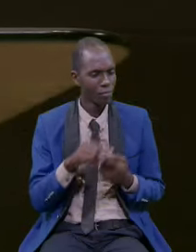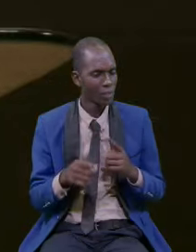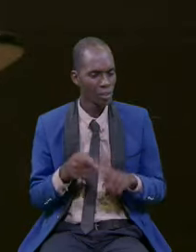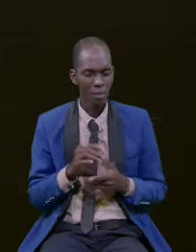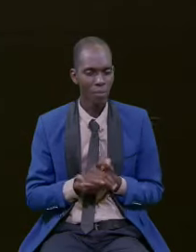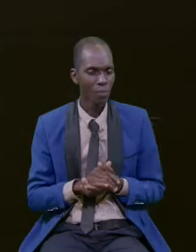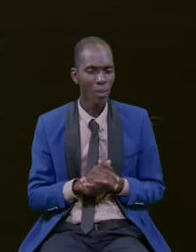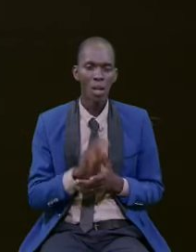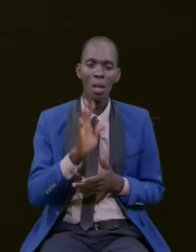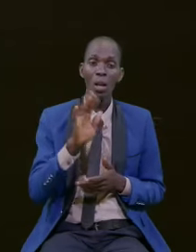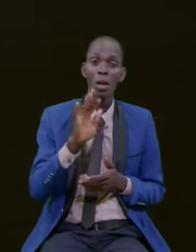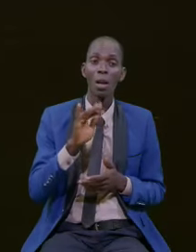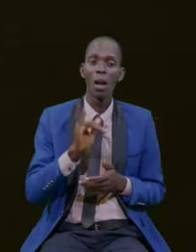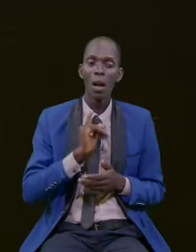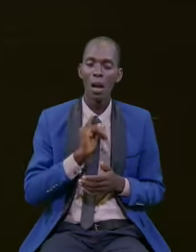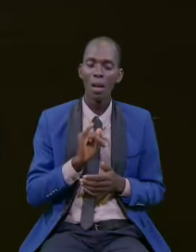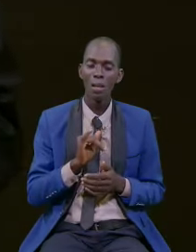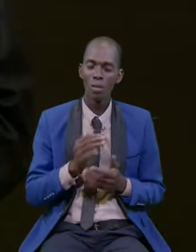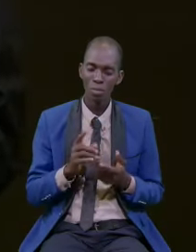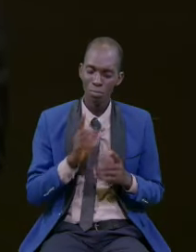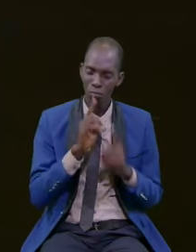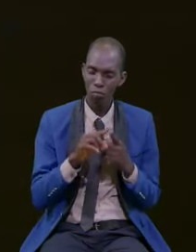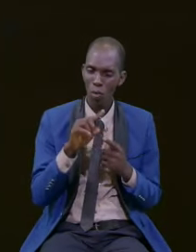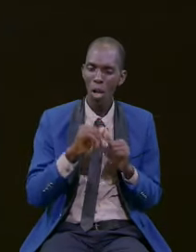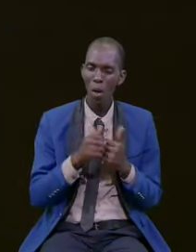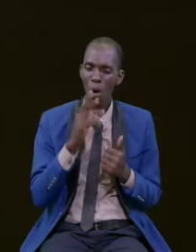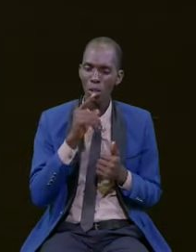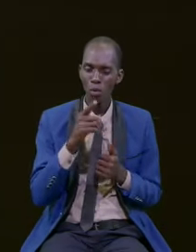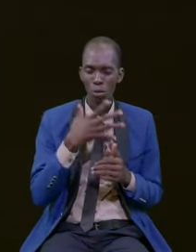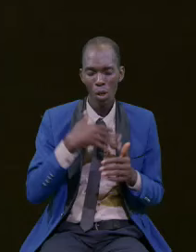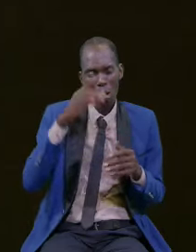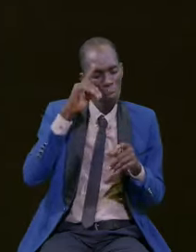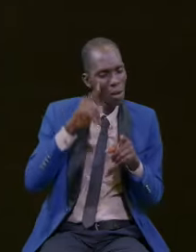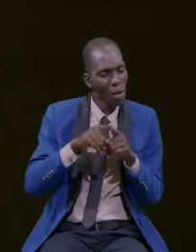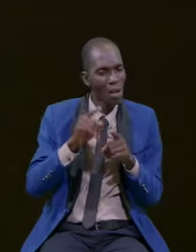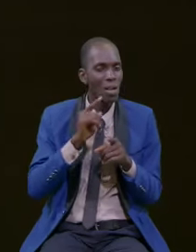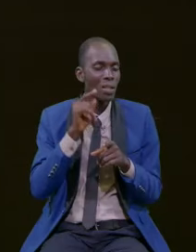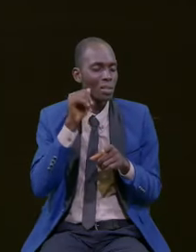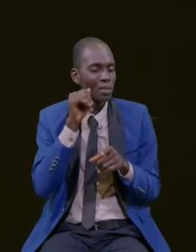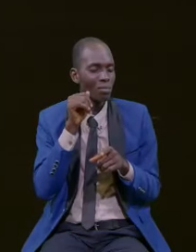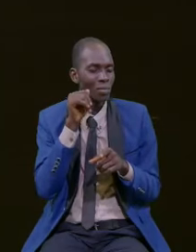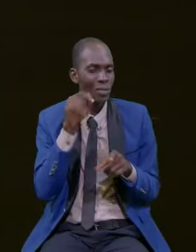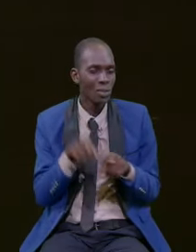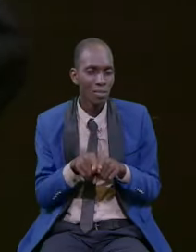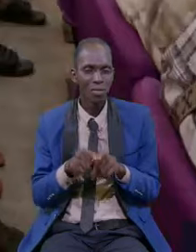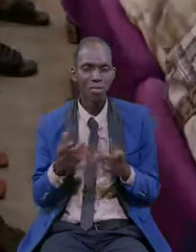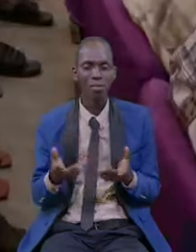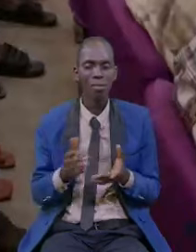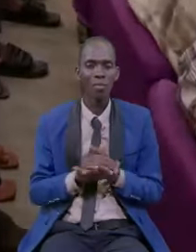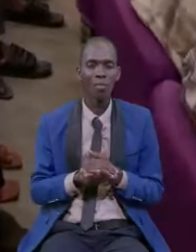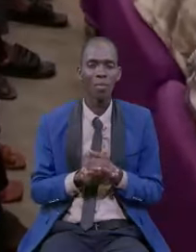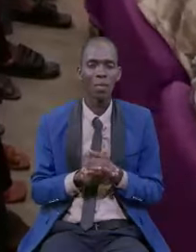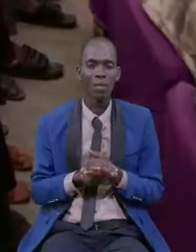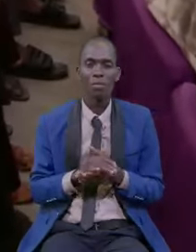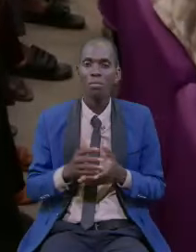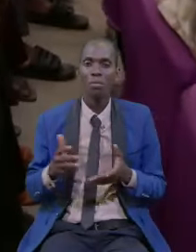How are you, brother, sister? Are you dead and deadened, that you are